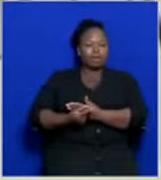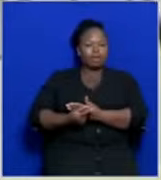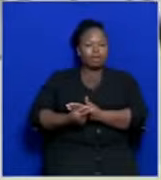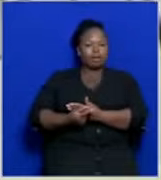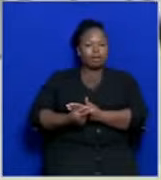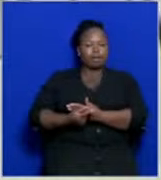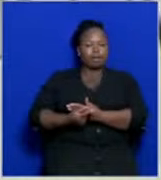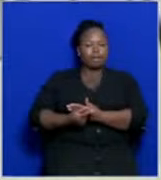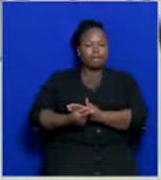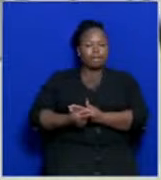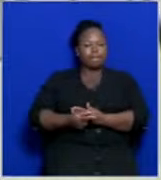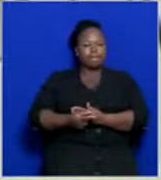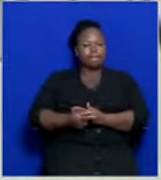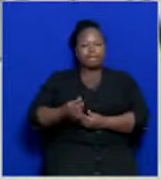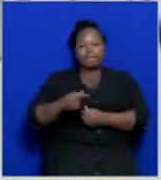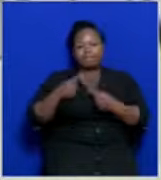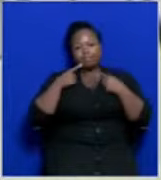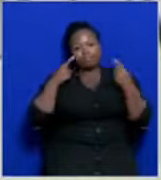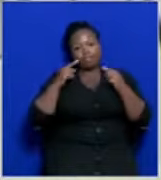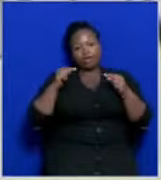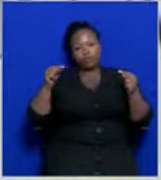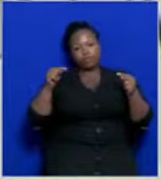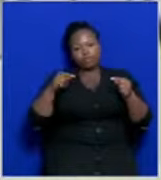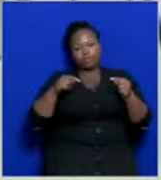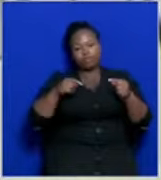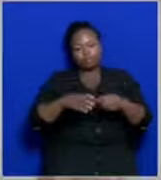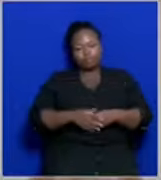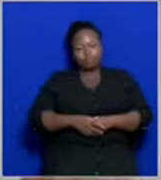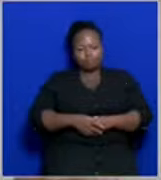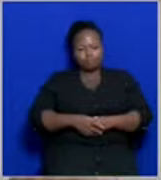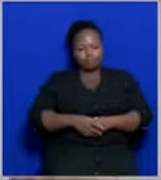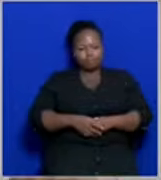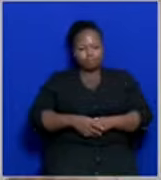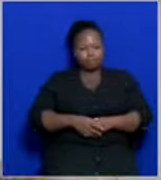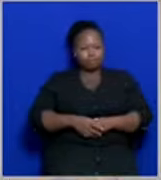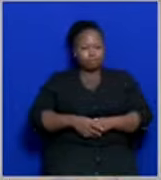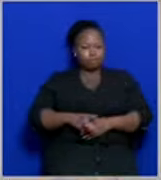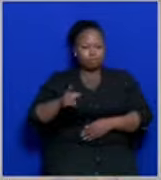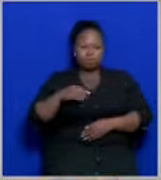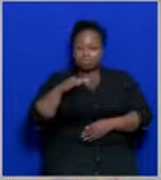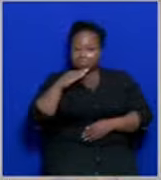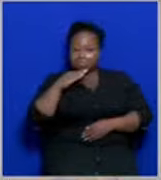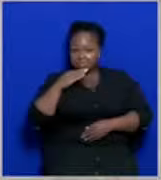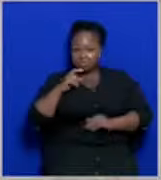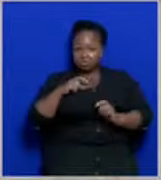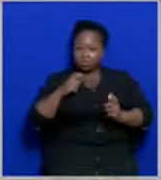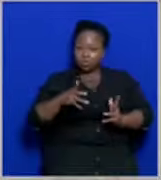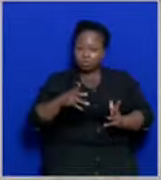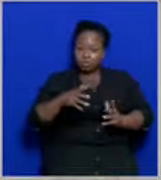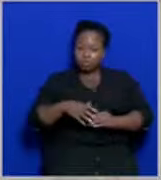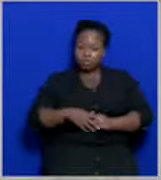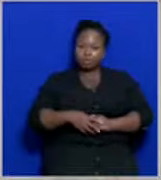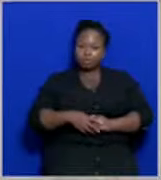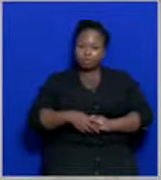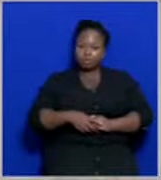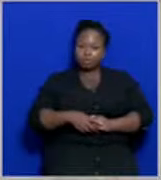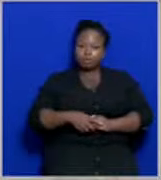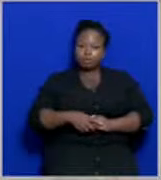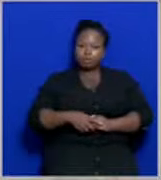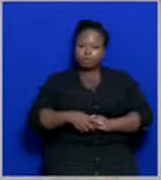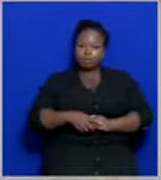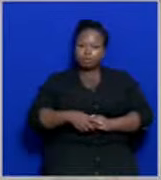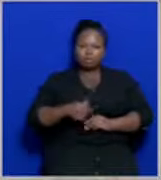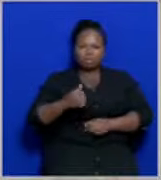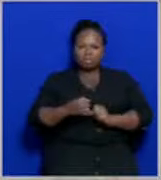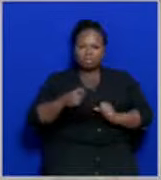cannot mention. Yes. So are you suggesting to the commissioners that you didn't use your vehicle, so therefore